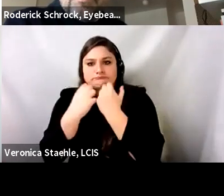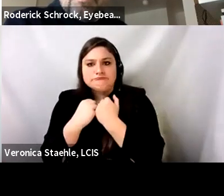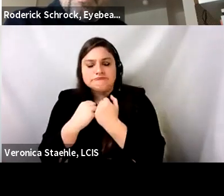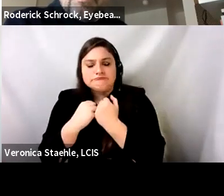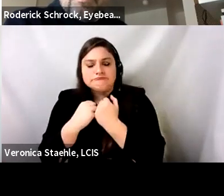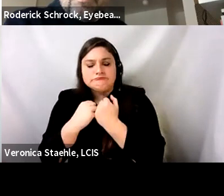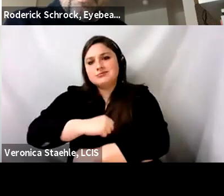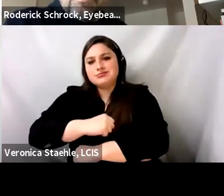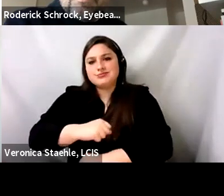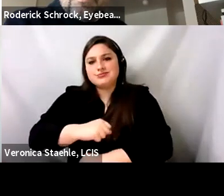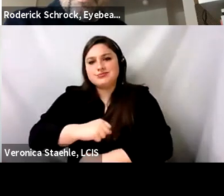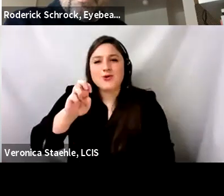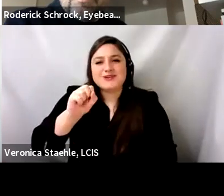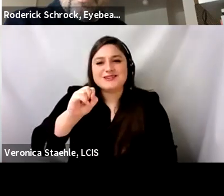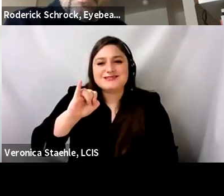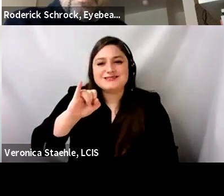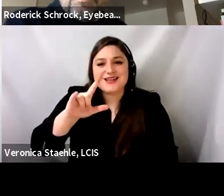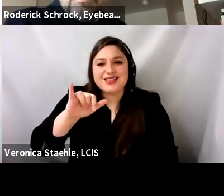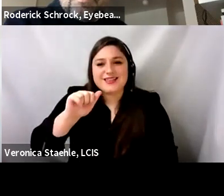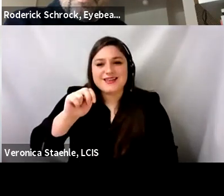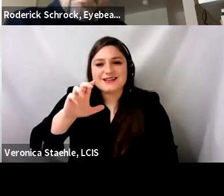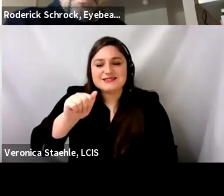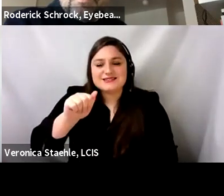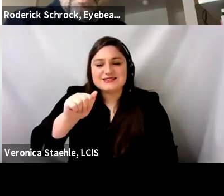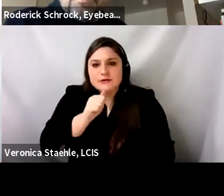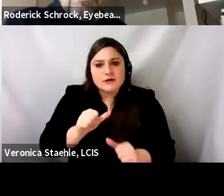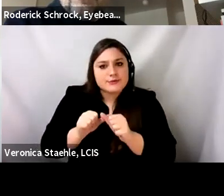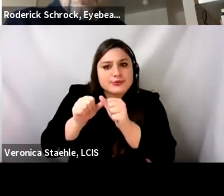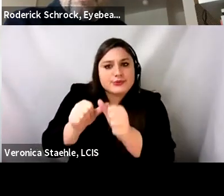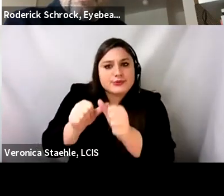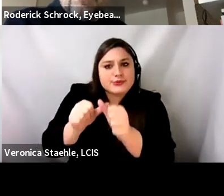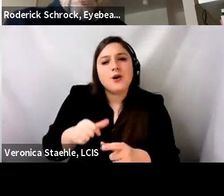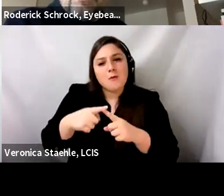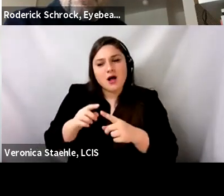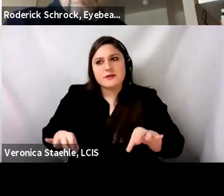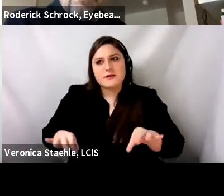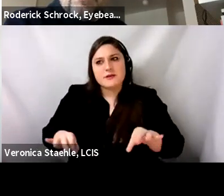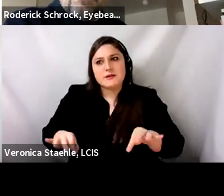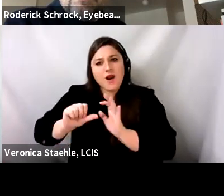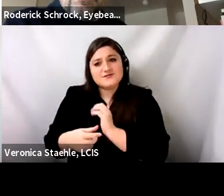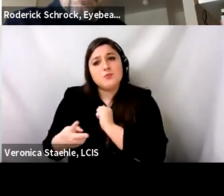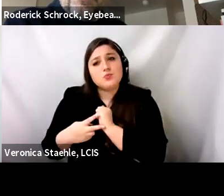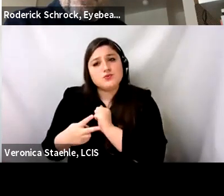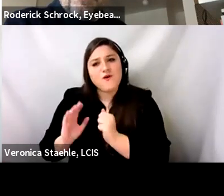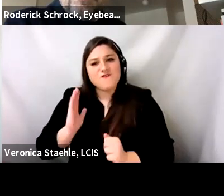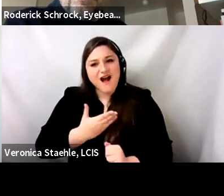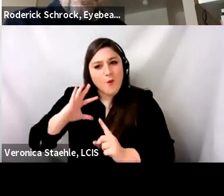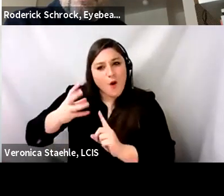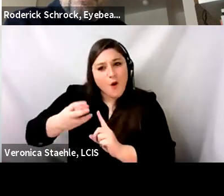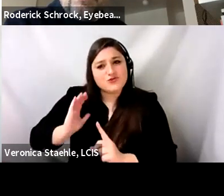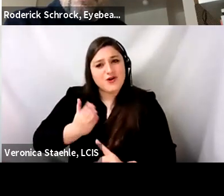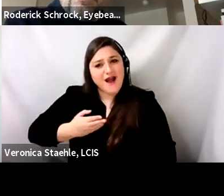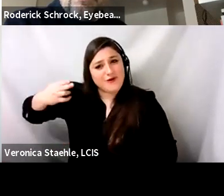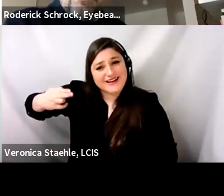address crisis has really been sort of our history and our legacy from the very beginning. When we started in 1982